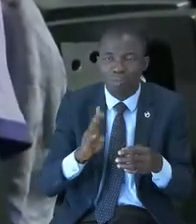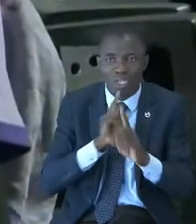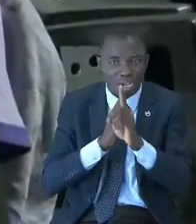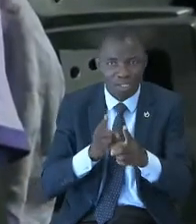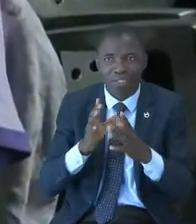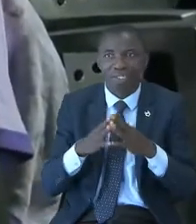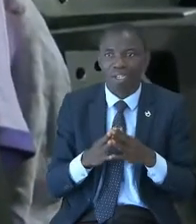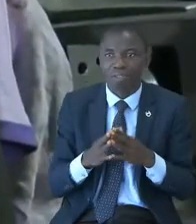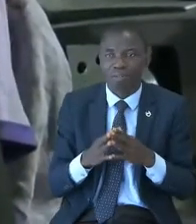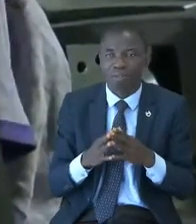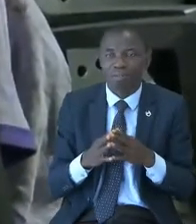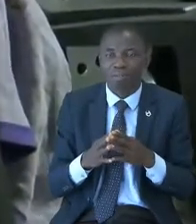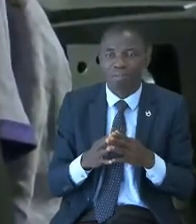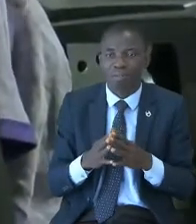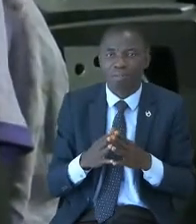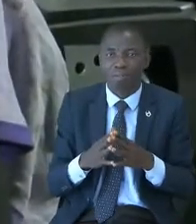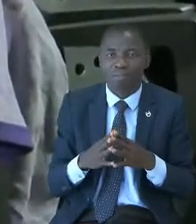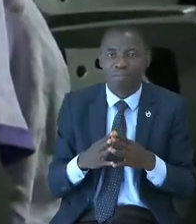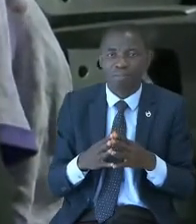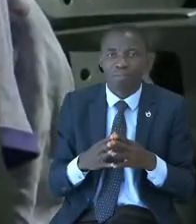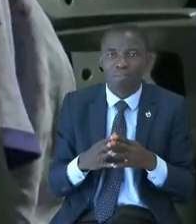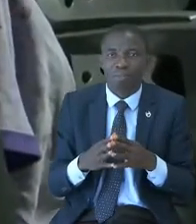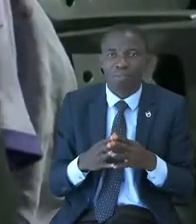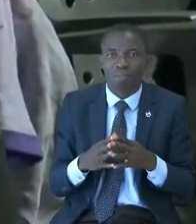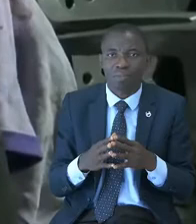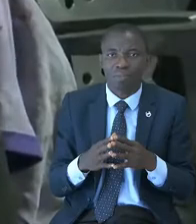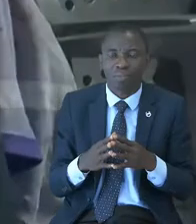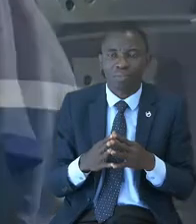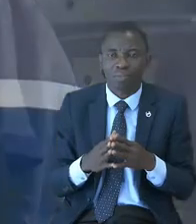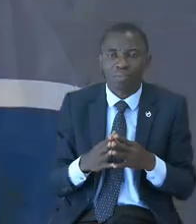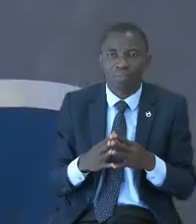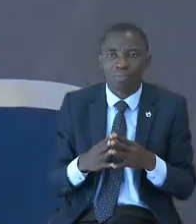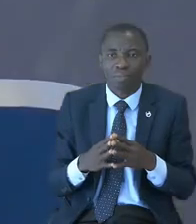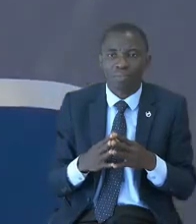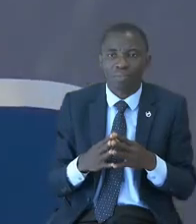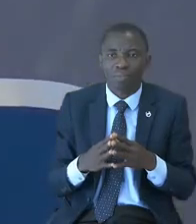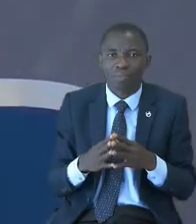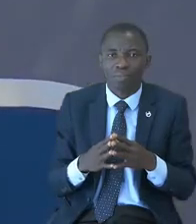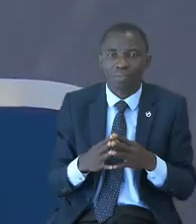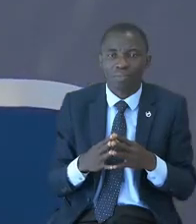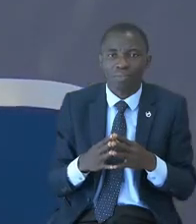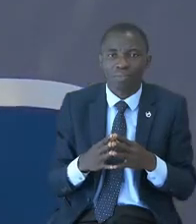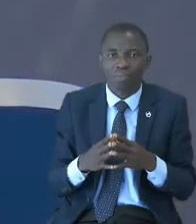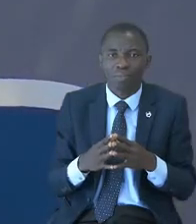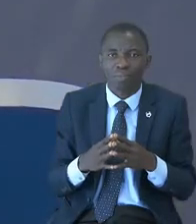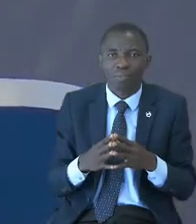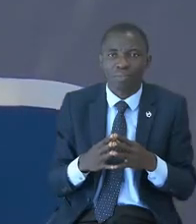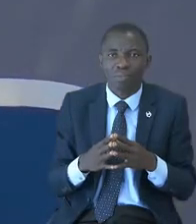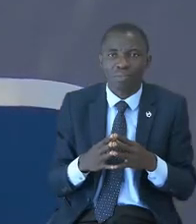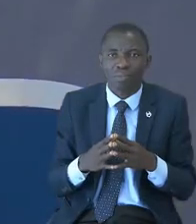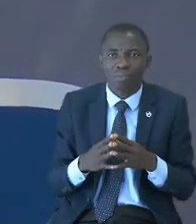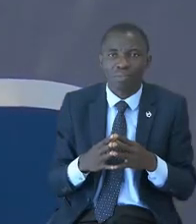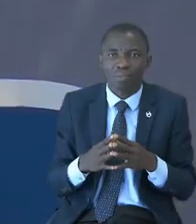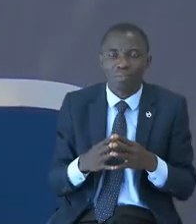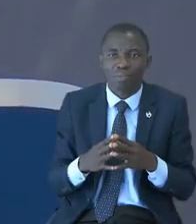us a very good information on those decision slips. And if you have